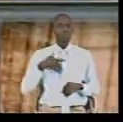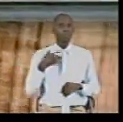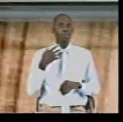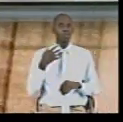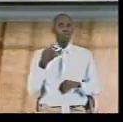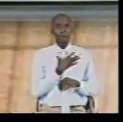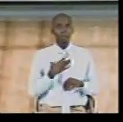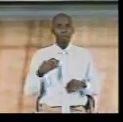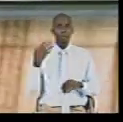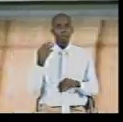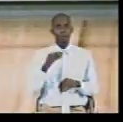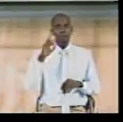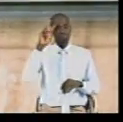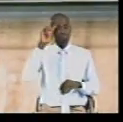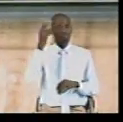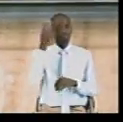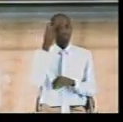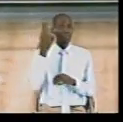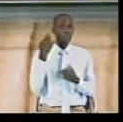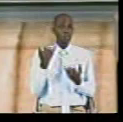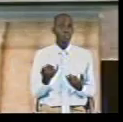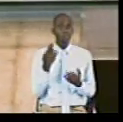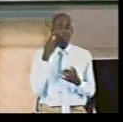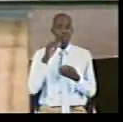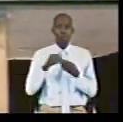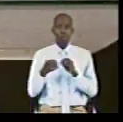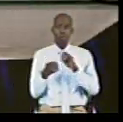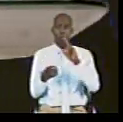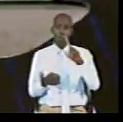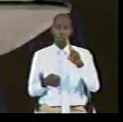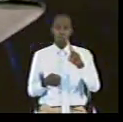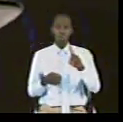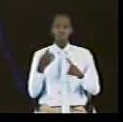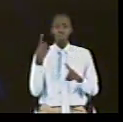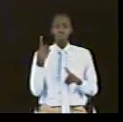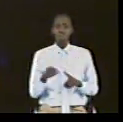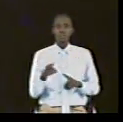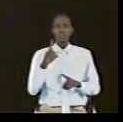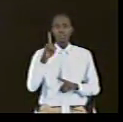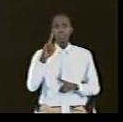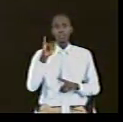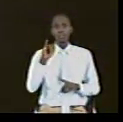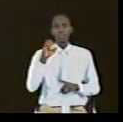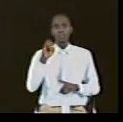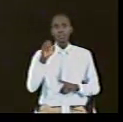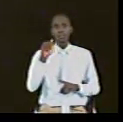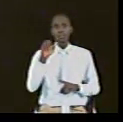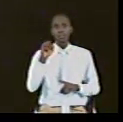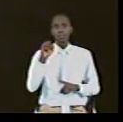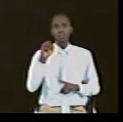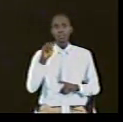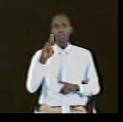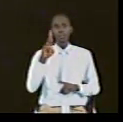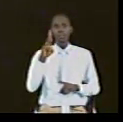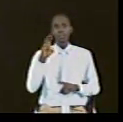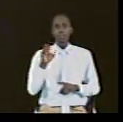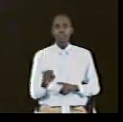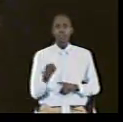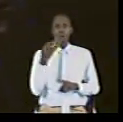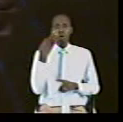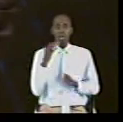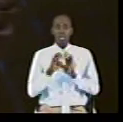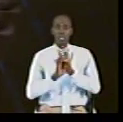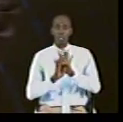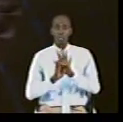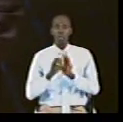misinterpretations. Let's look at number one here, the disastrous example of feebleness